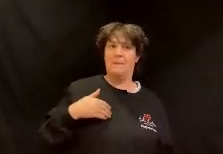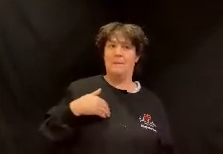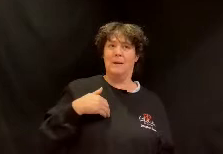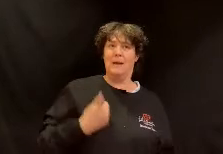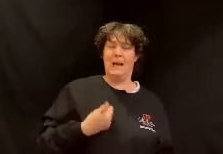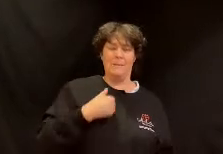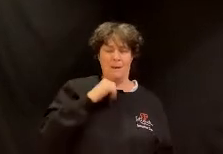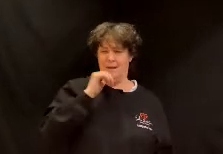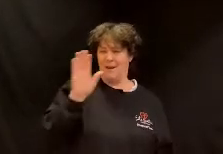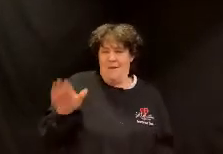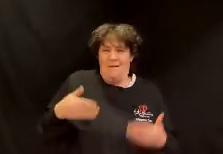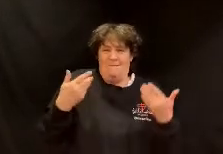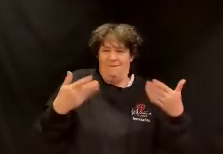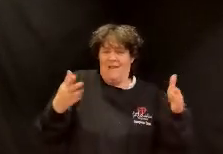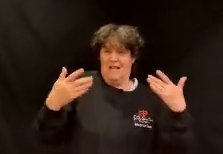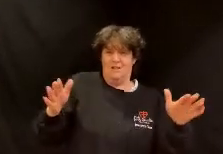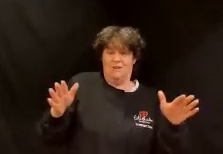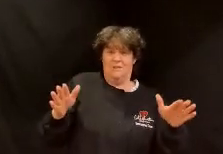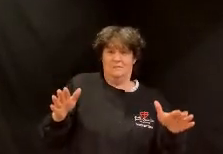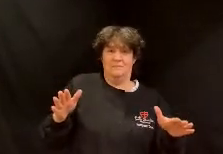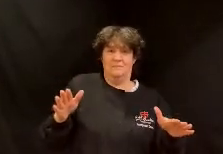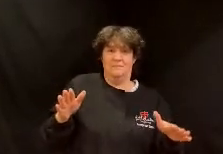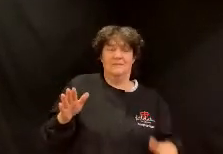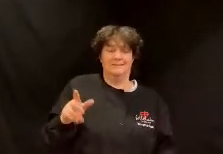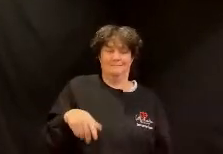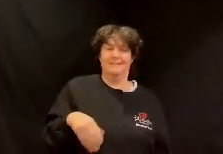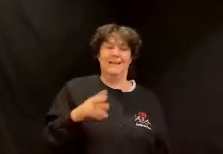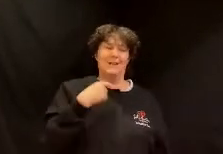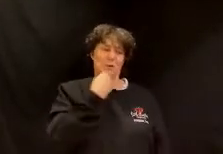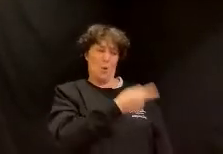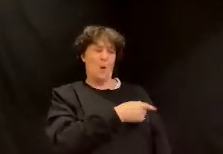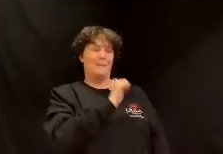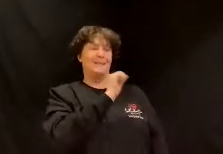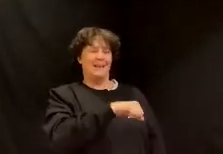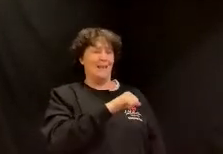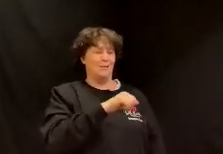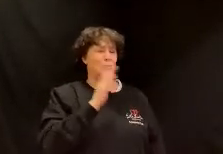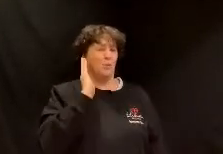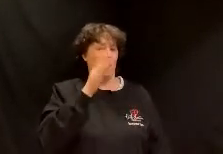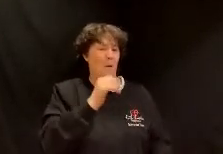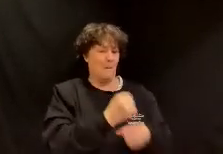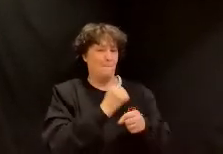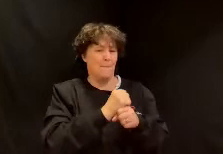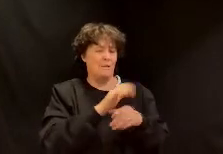going to make it under 2 hours like I want it. I said, you're going to make it.